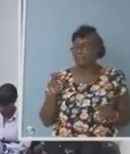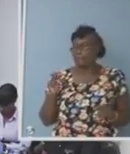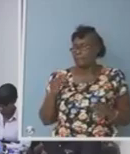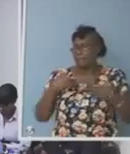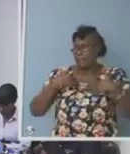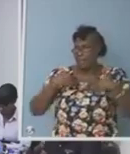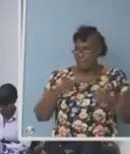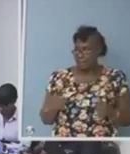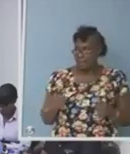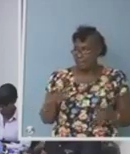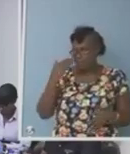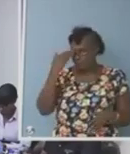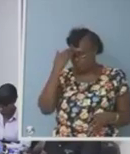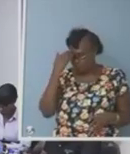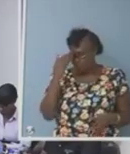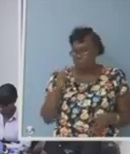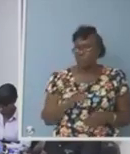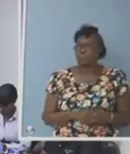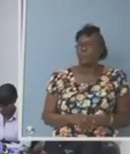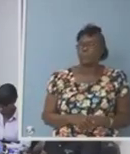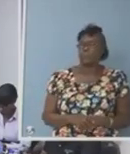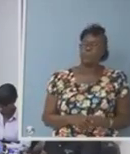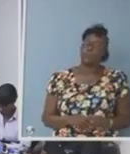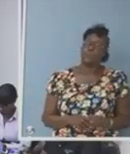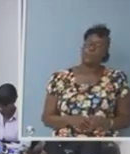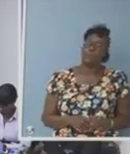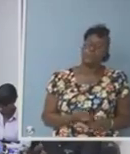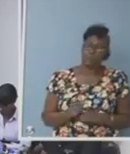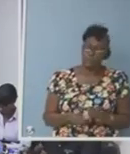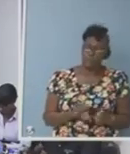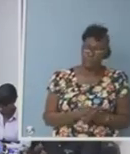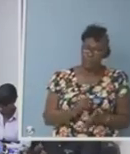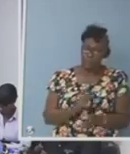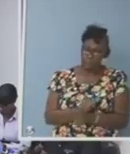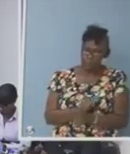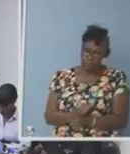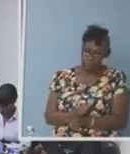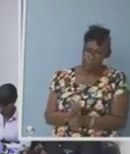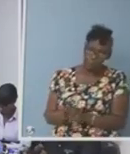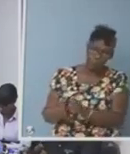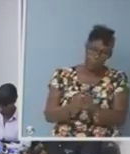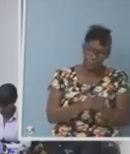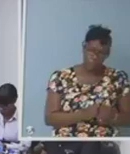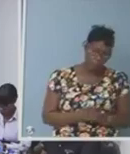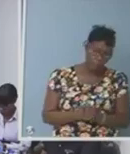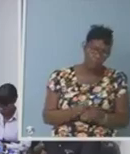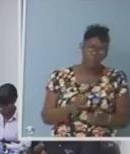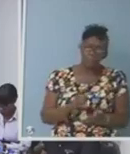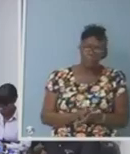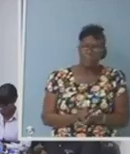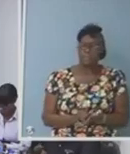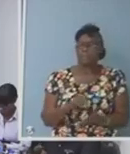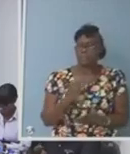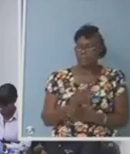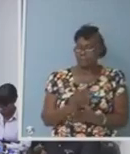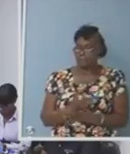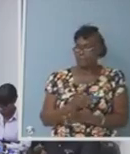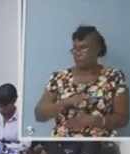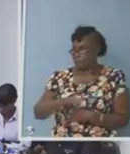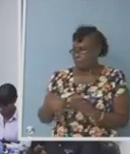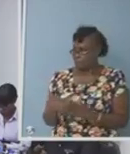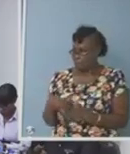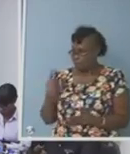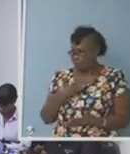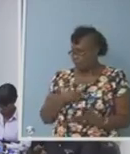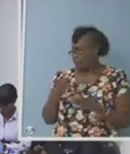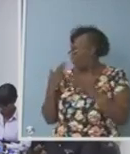the information and you do, you can call any of us and we can work hand in hand. This is a situation that affects us all. So I thank you, members